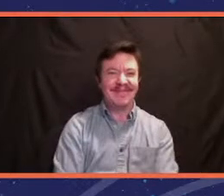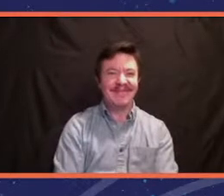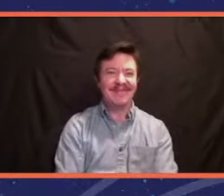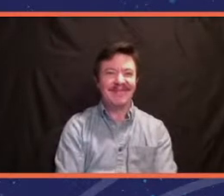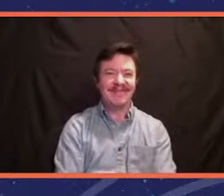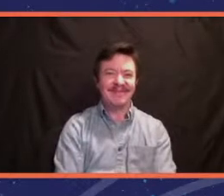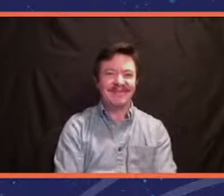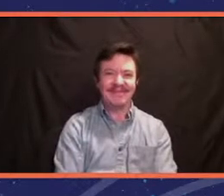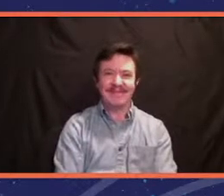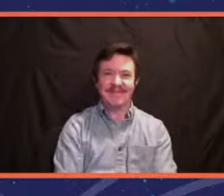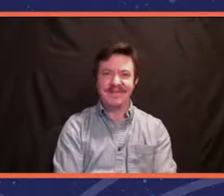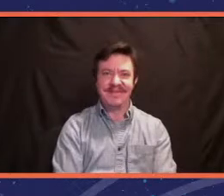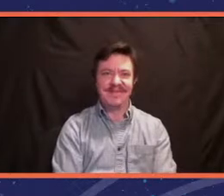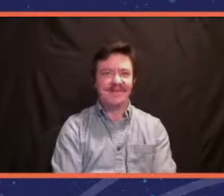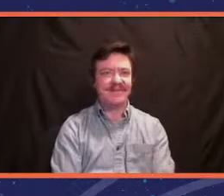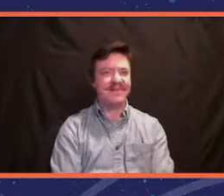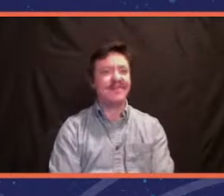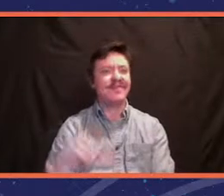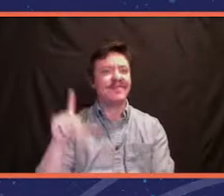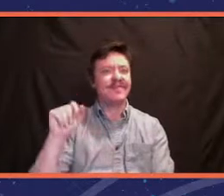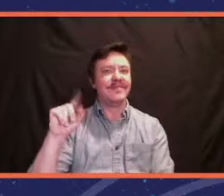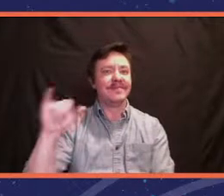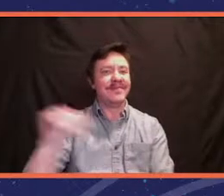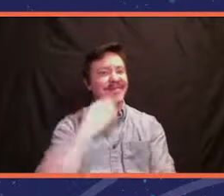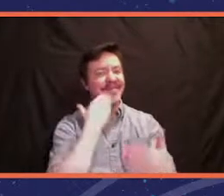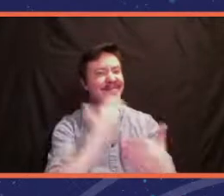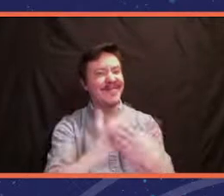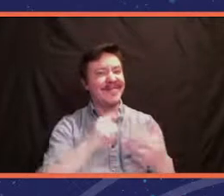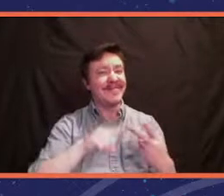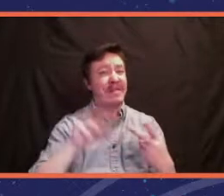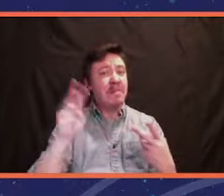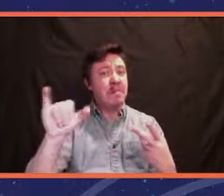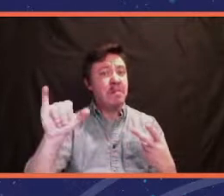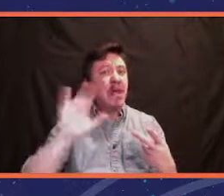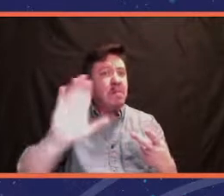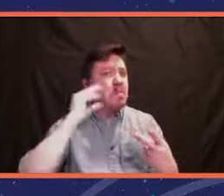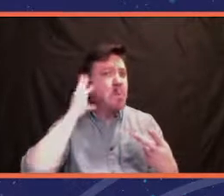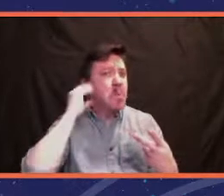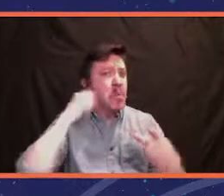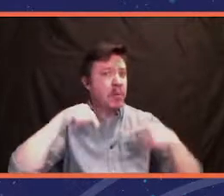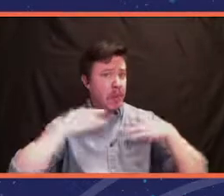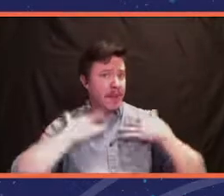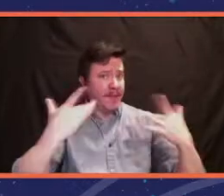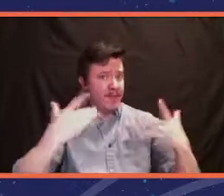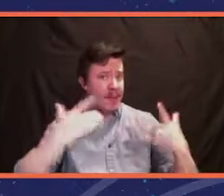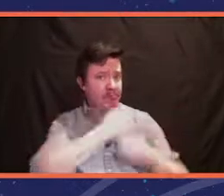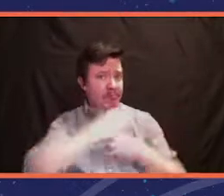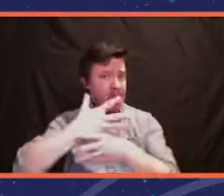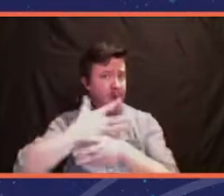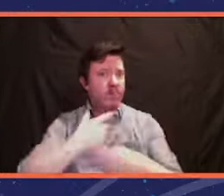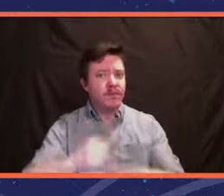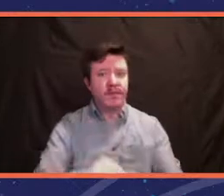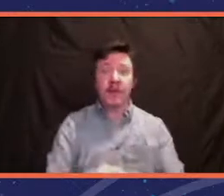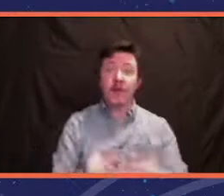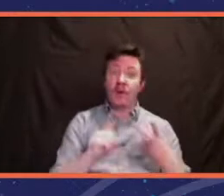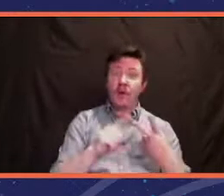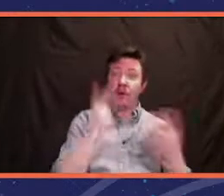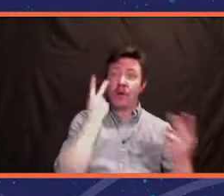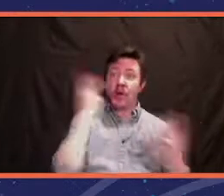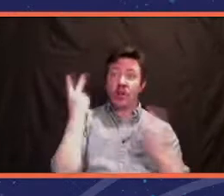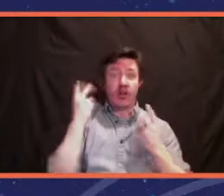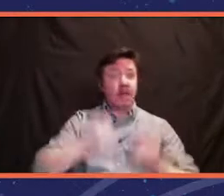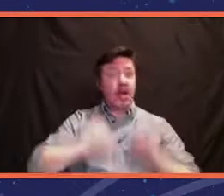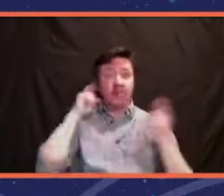Thanks, Cece. Maddie, what did Creative Wildfire mean to you? It definitely had, like, looking back, a life-changing,